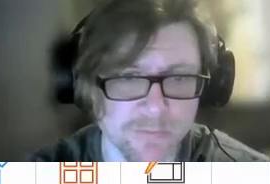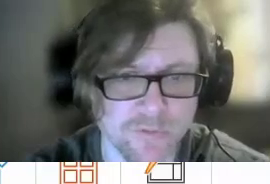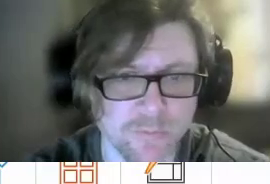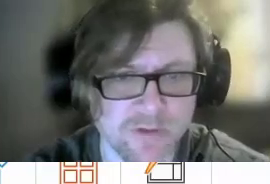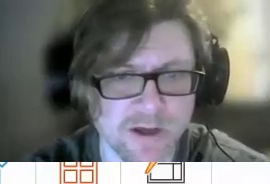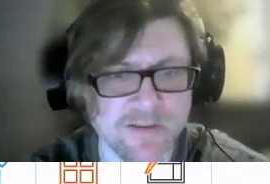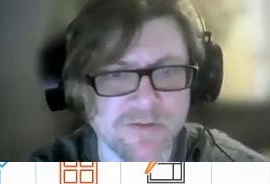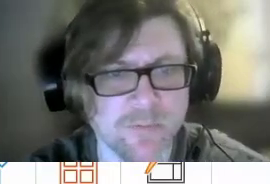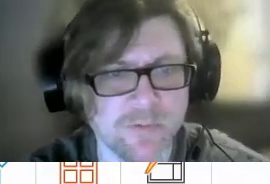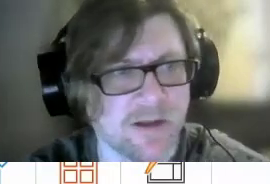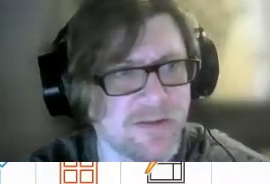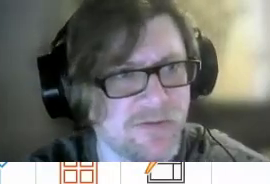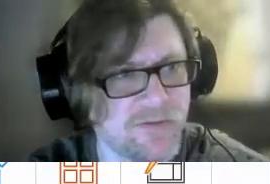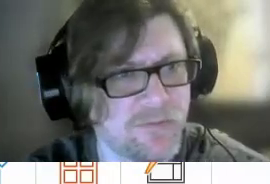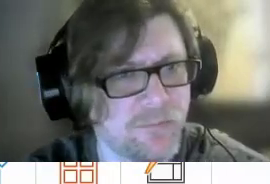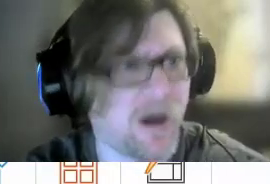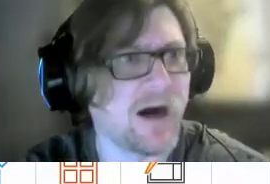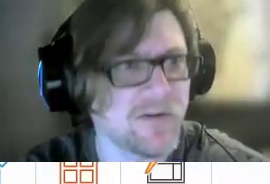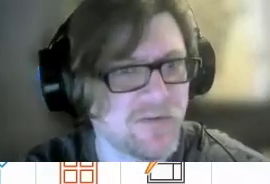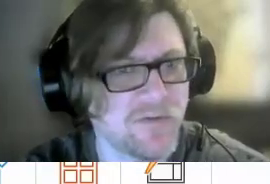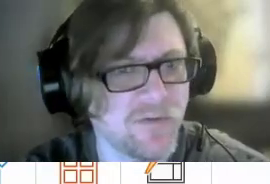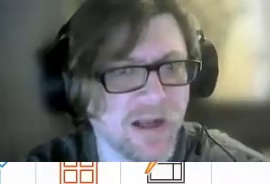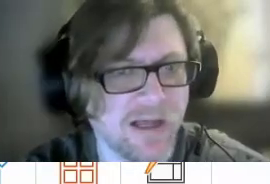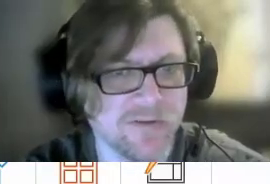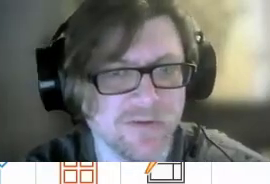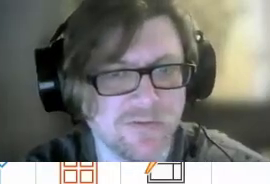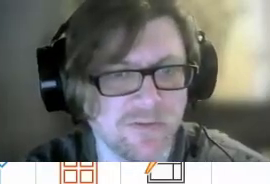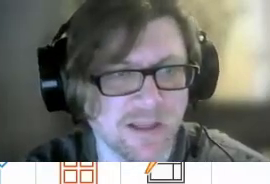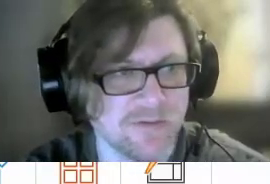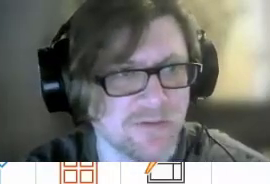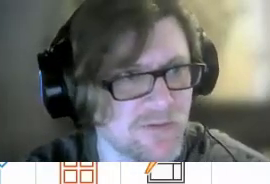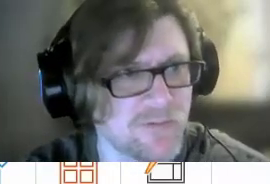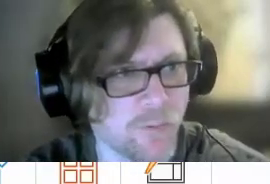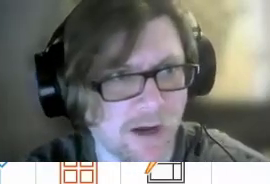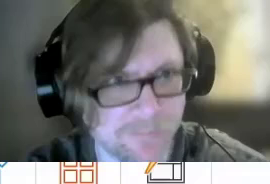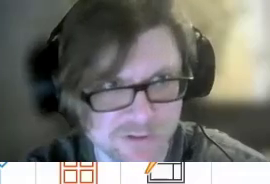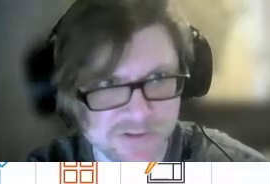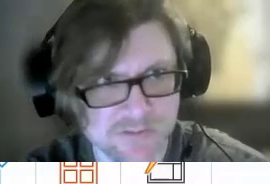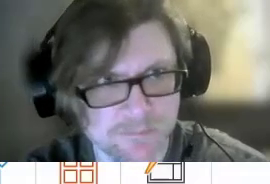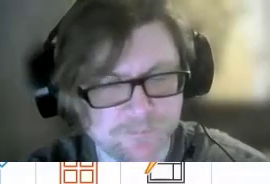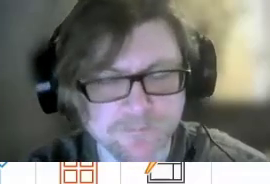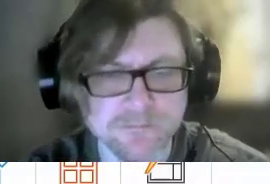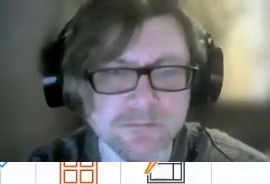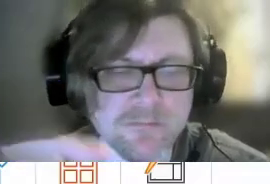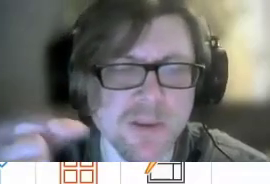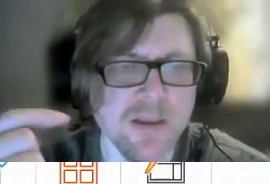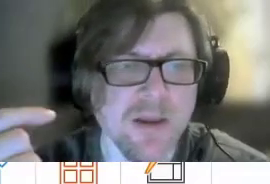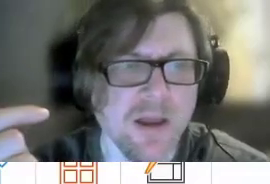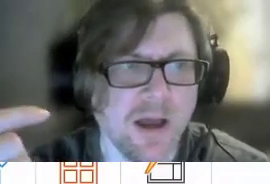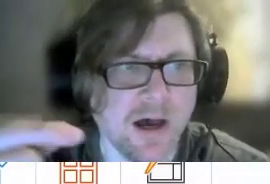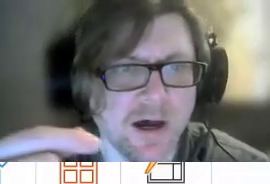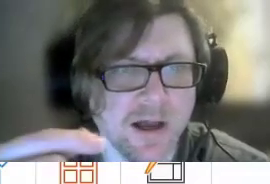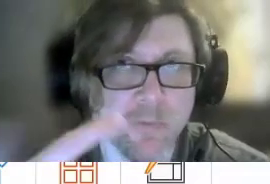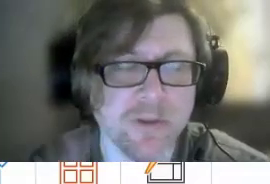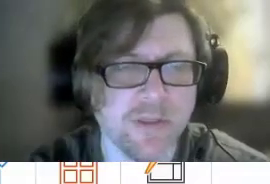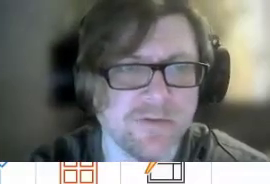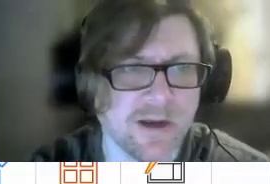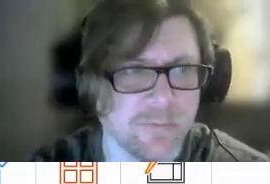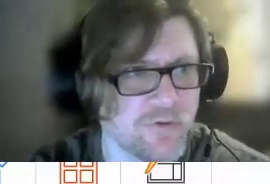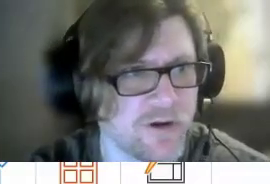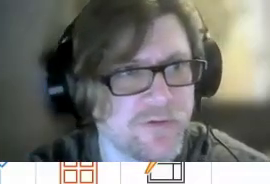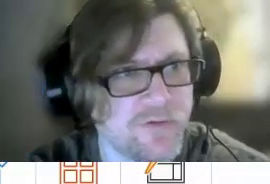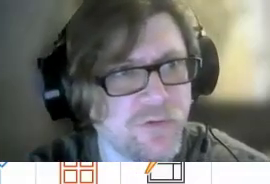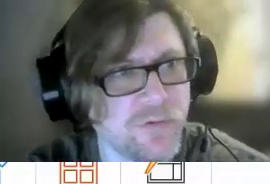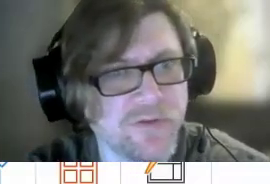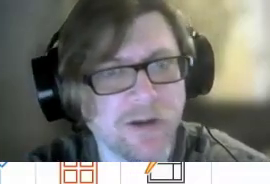a better term. So we've got this box that gives us these 4 options. And one of the